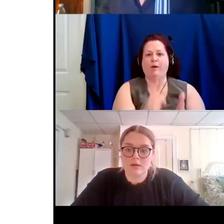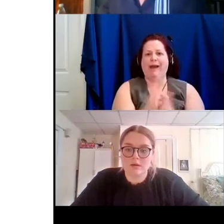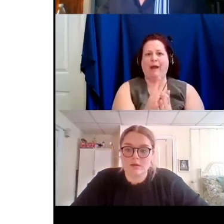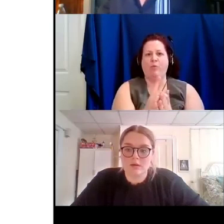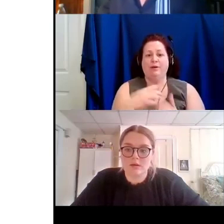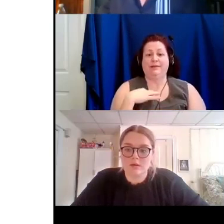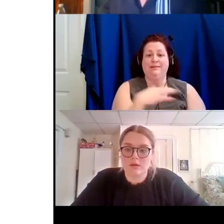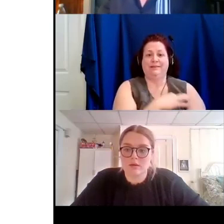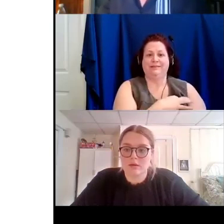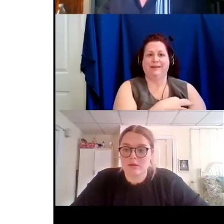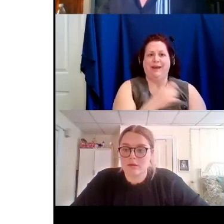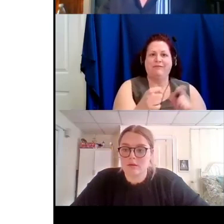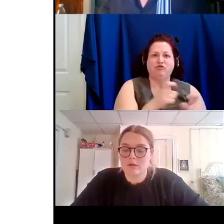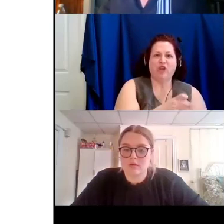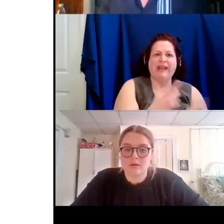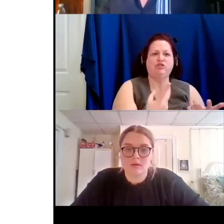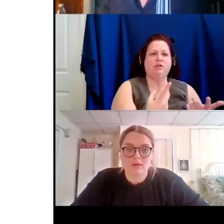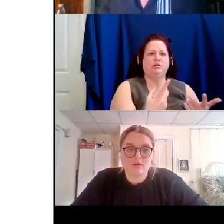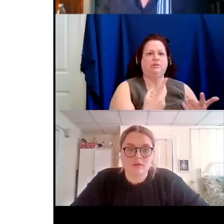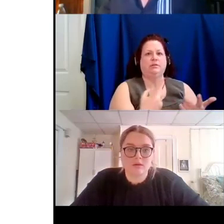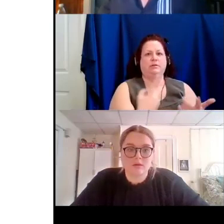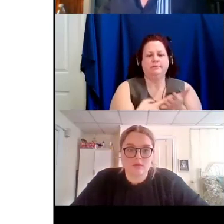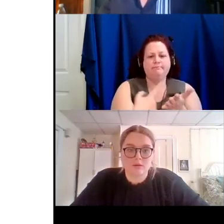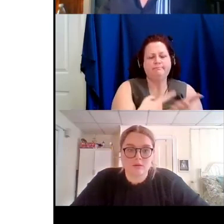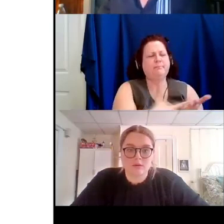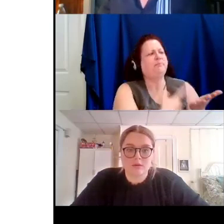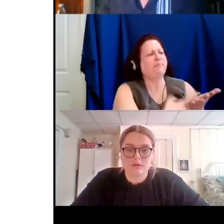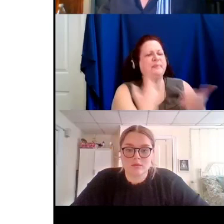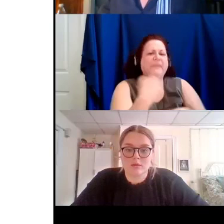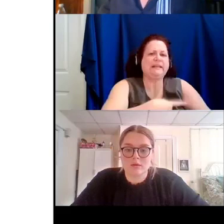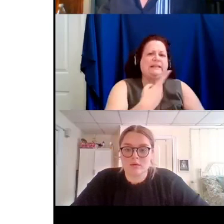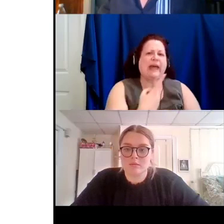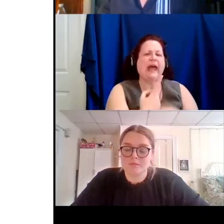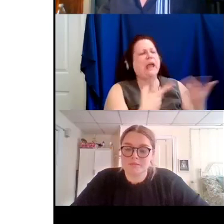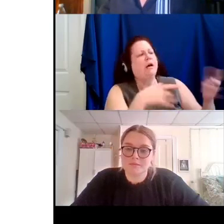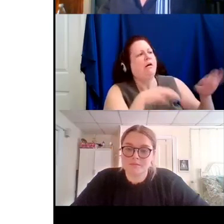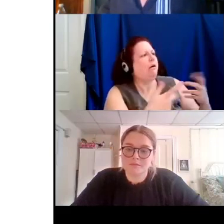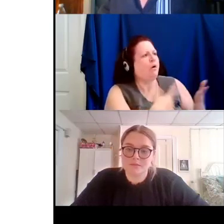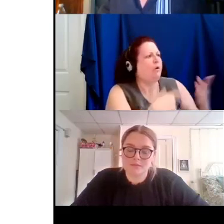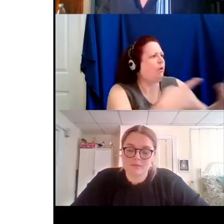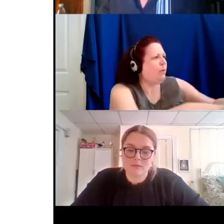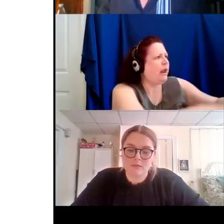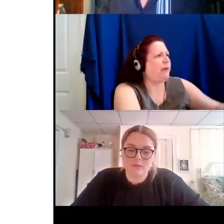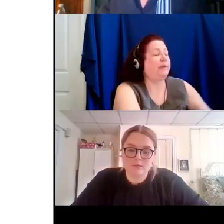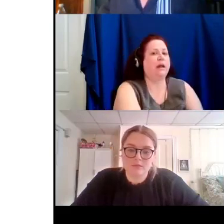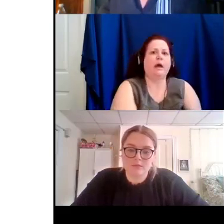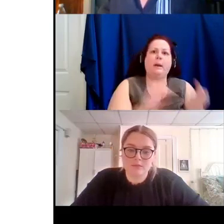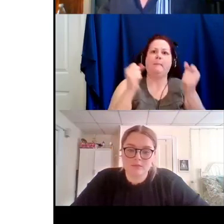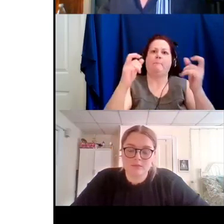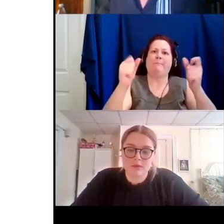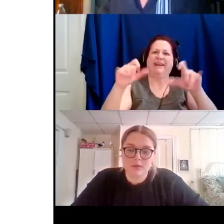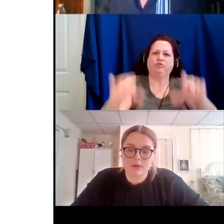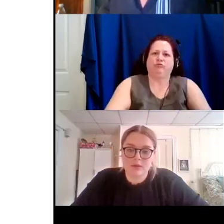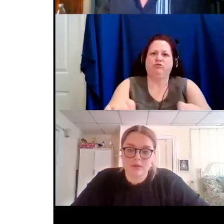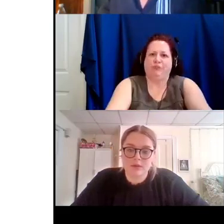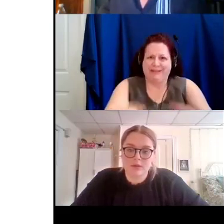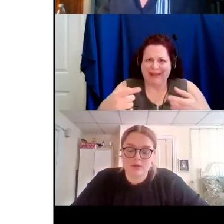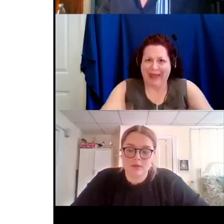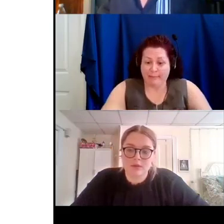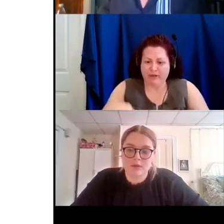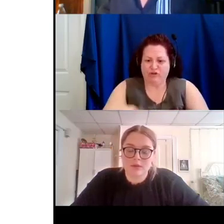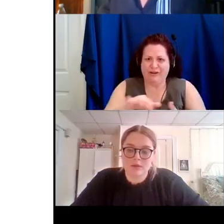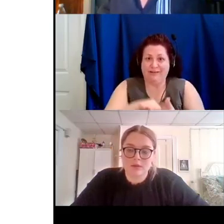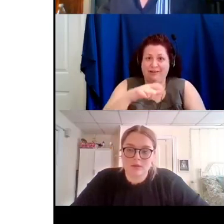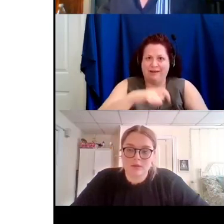changing and they're talking to the person who did the day shift and they want to know about problems. A lot of restraints happen during change of shift, and that should